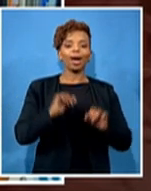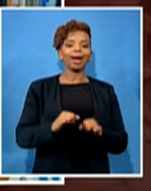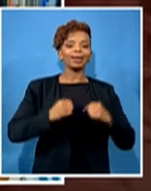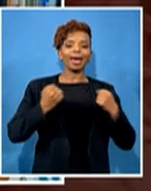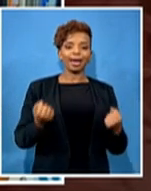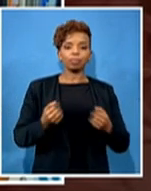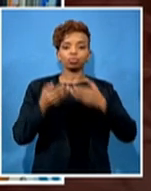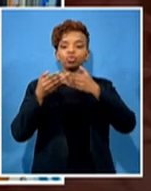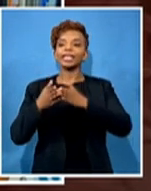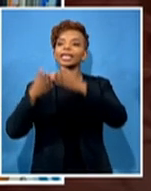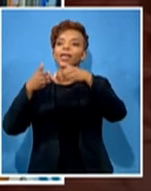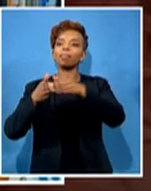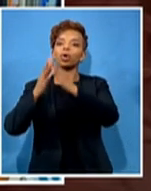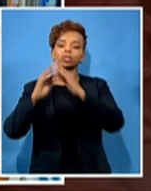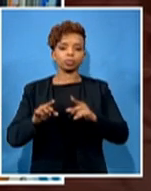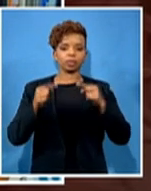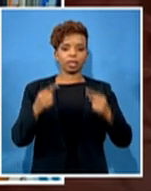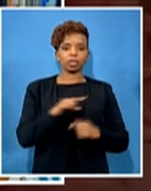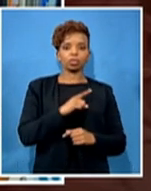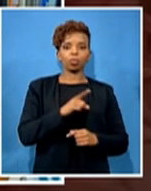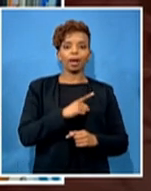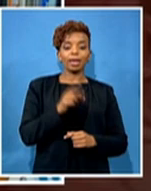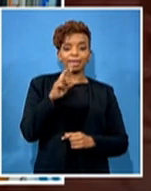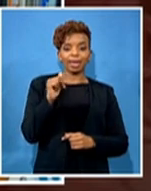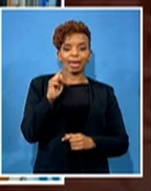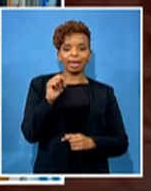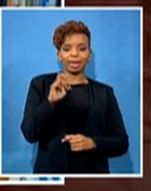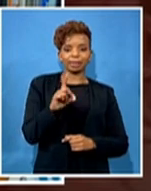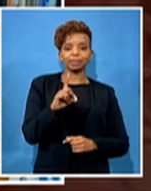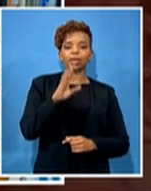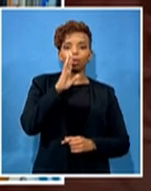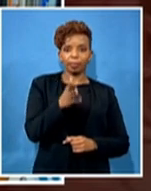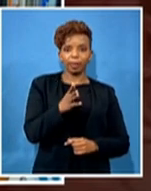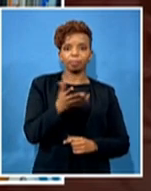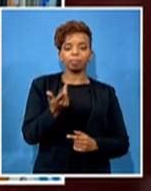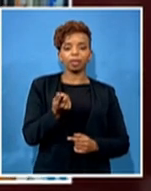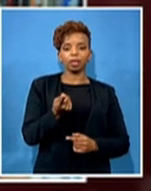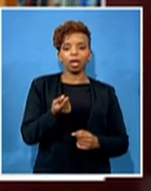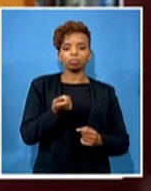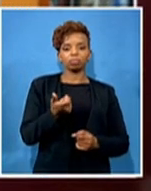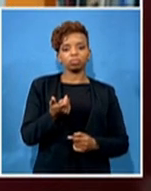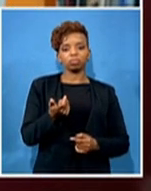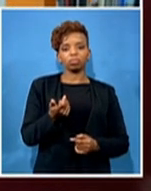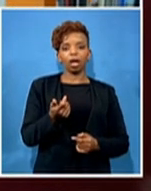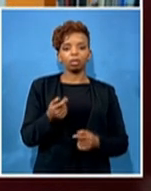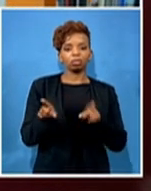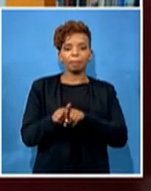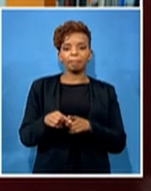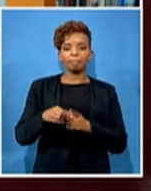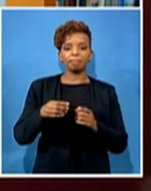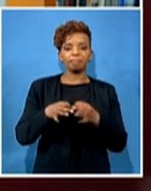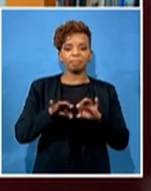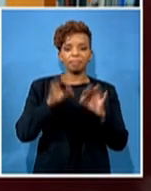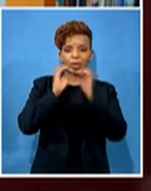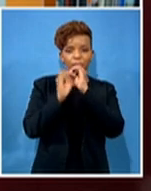fall quite similarly as well. I'm sure, Mike, people are watching now and saying, Mike, give us hope,